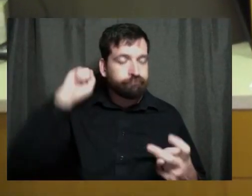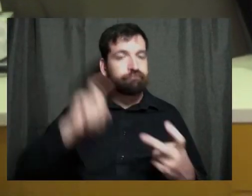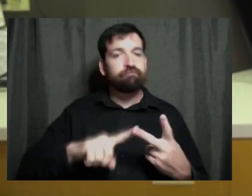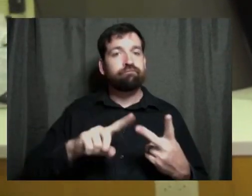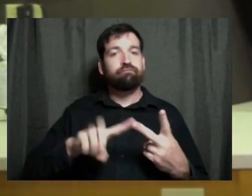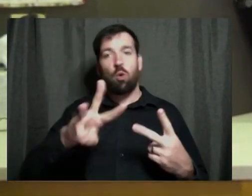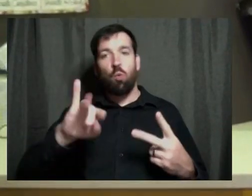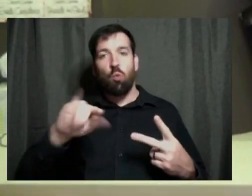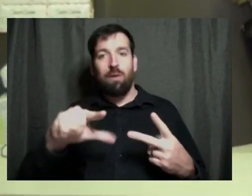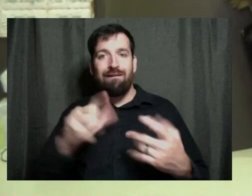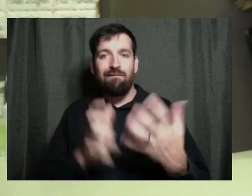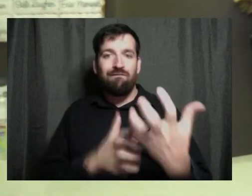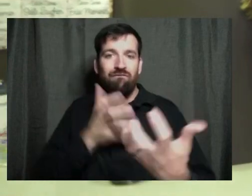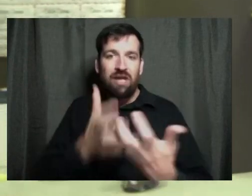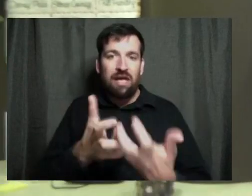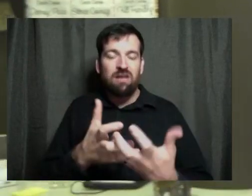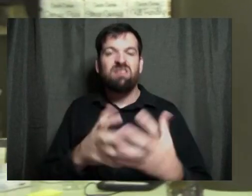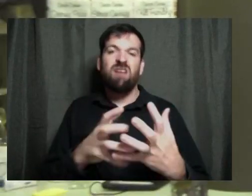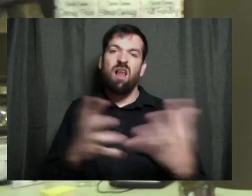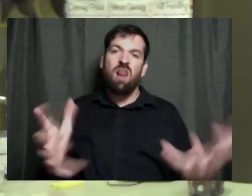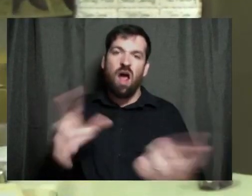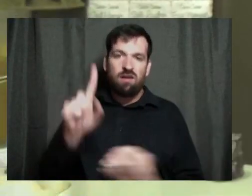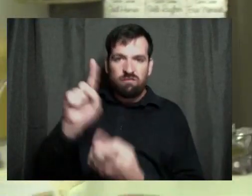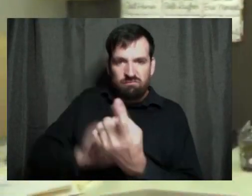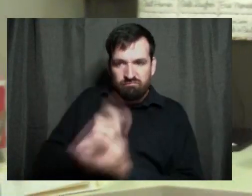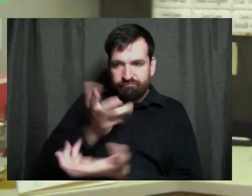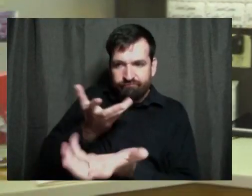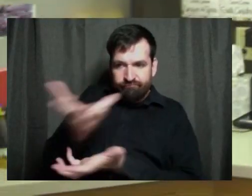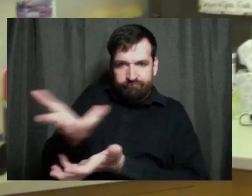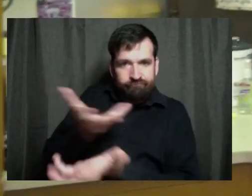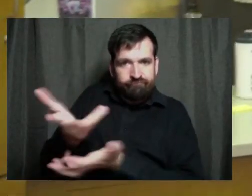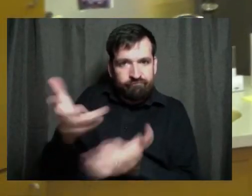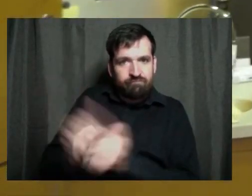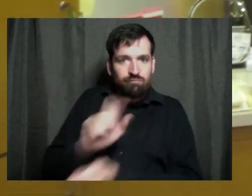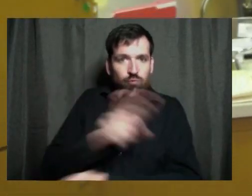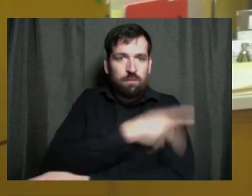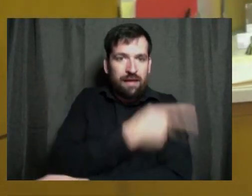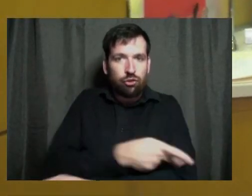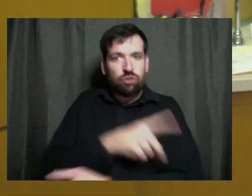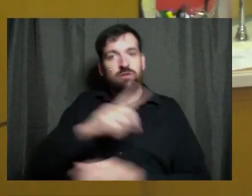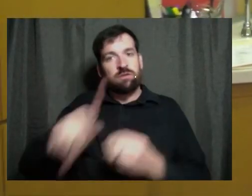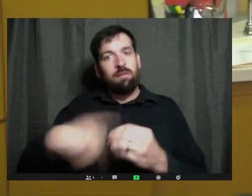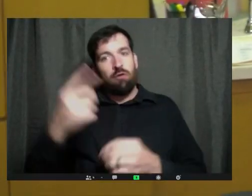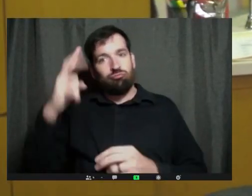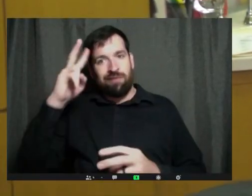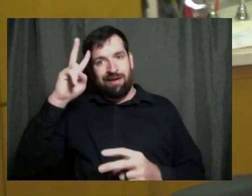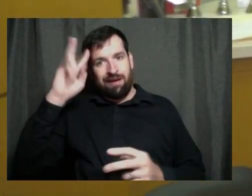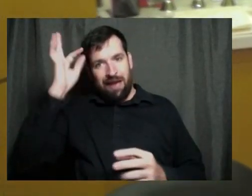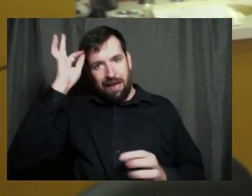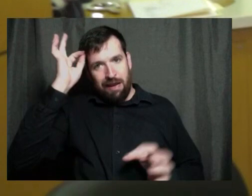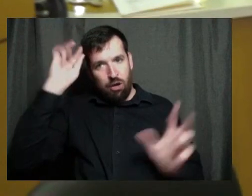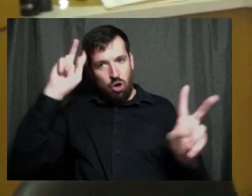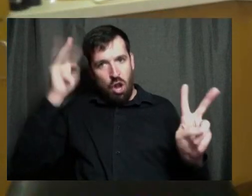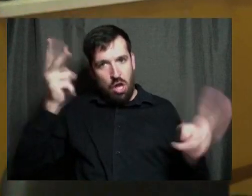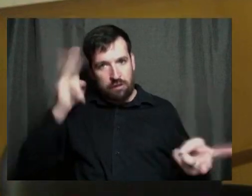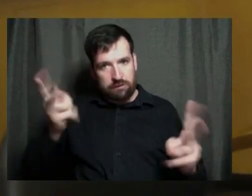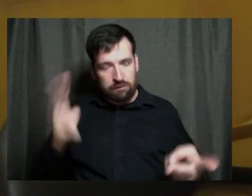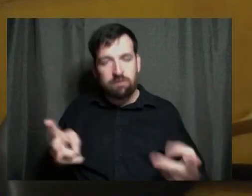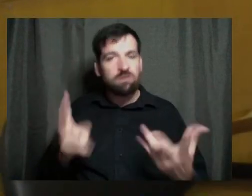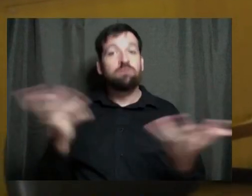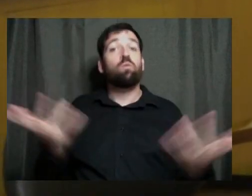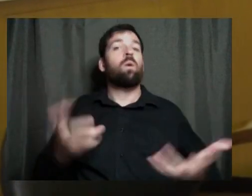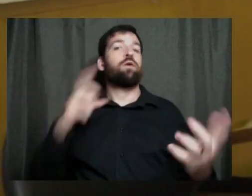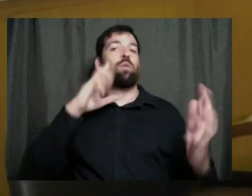lot of talking one-on-one with patients about the loss of the hair, what to expect, and we even have a nice